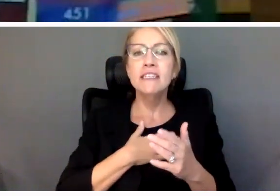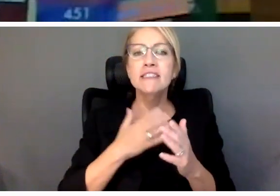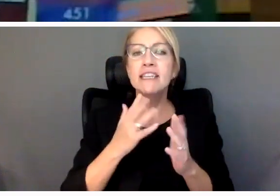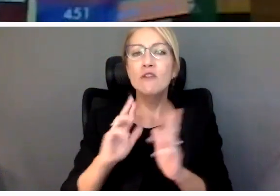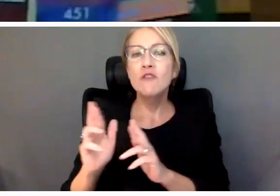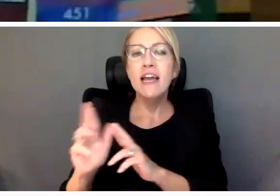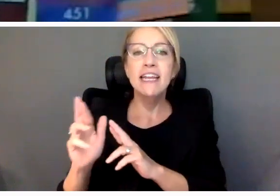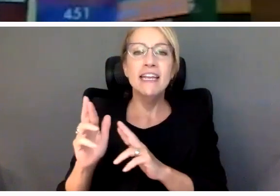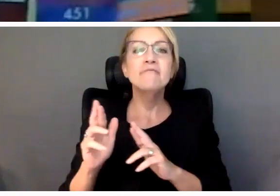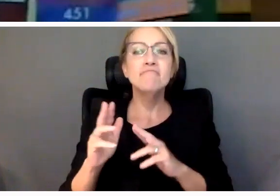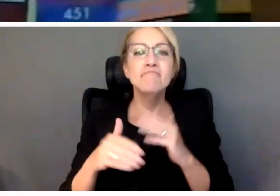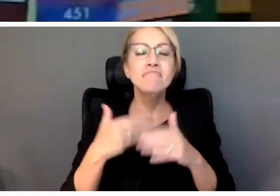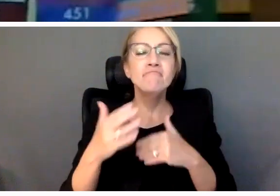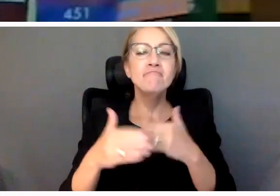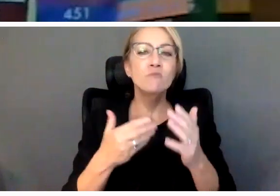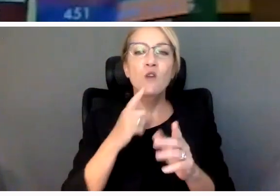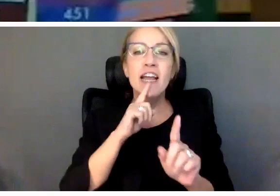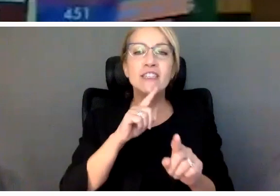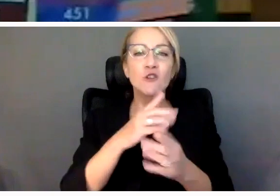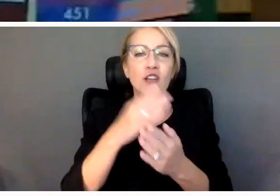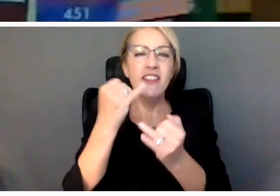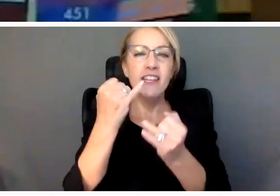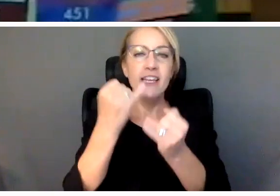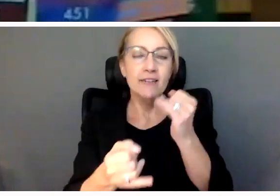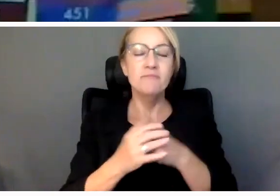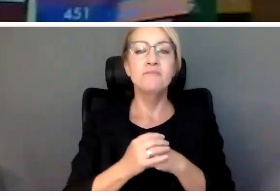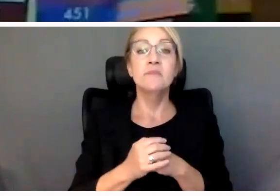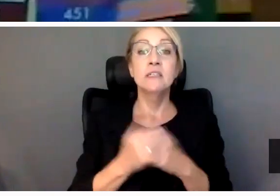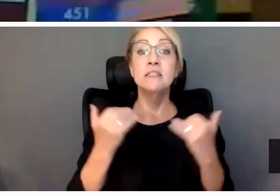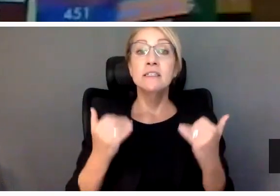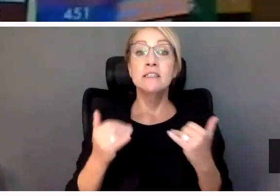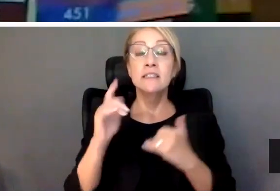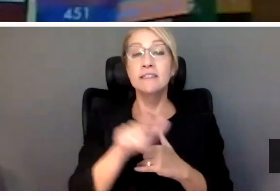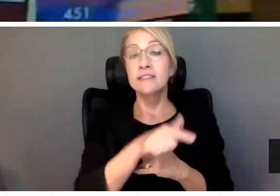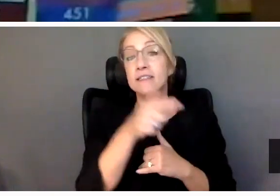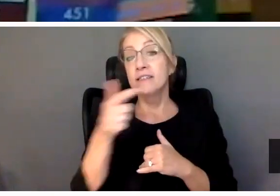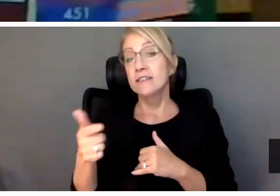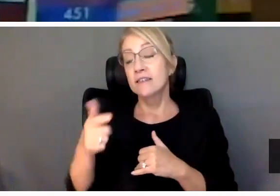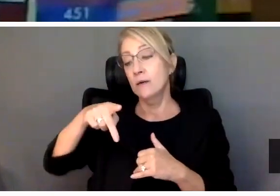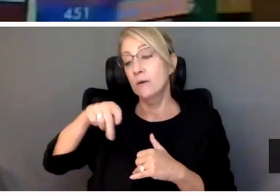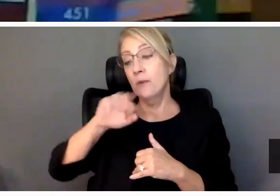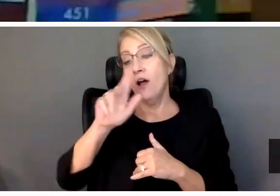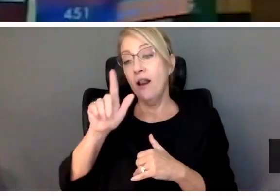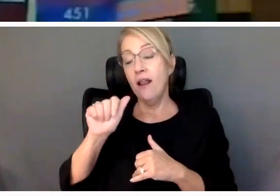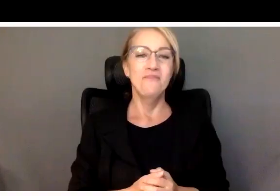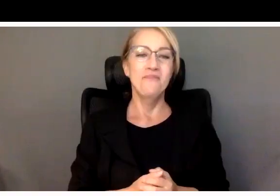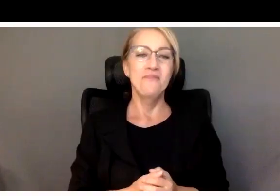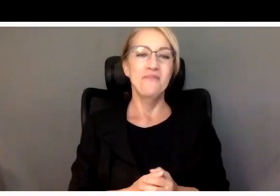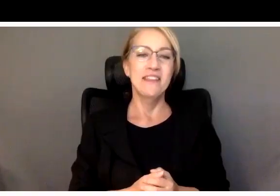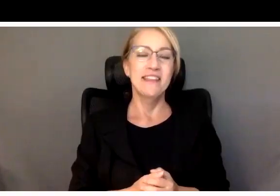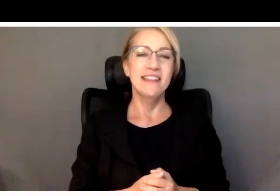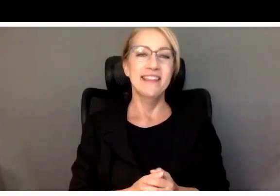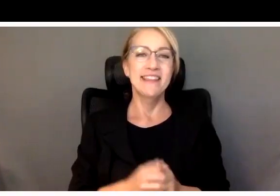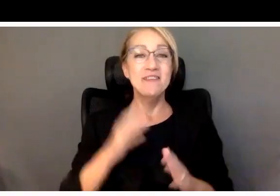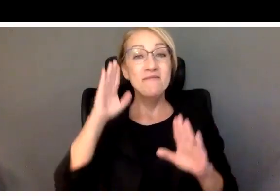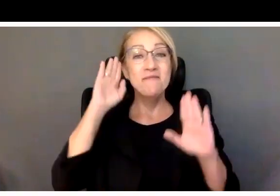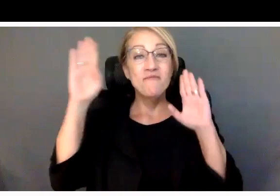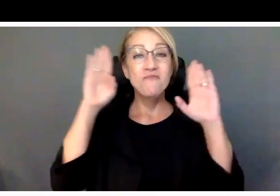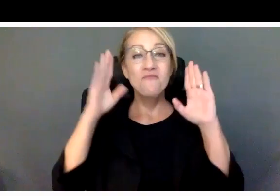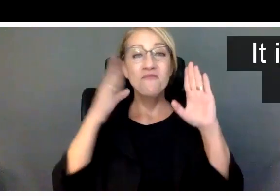program. And so with that, I'm going to pass it over to Paula Young Shelton. Good